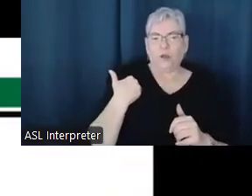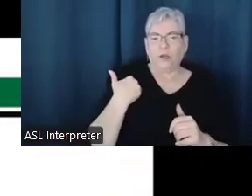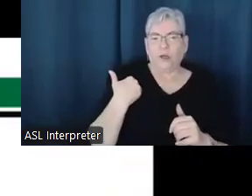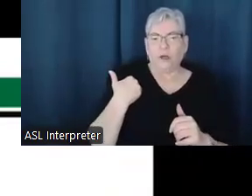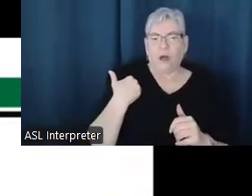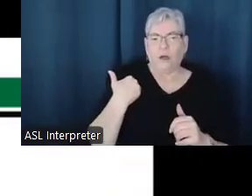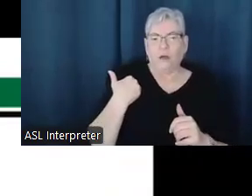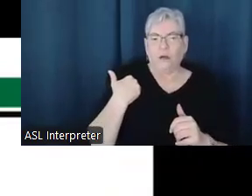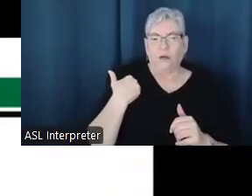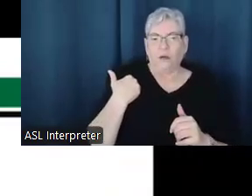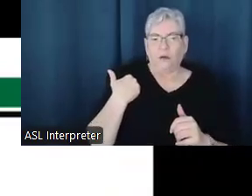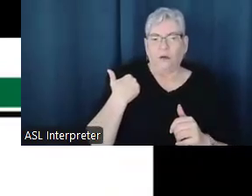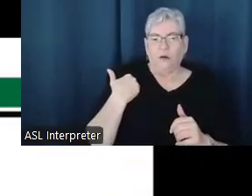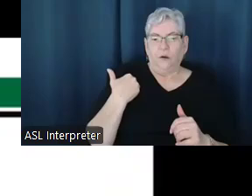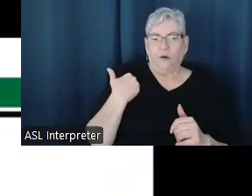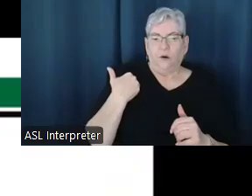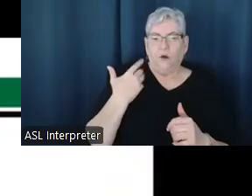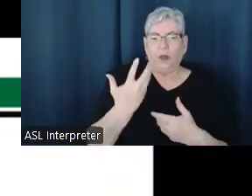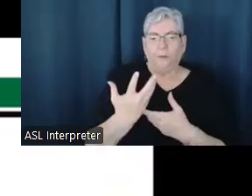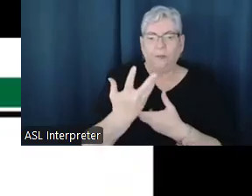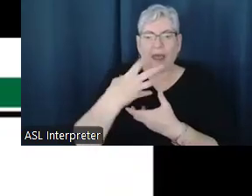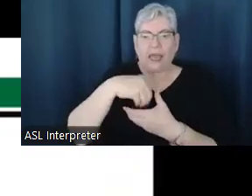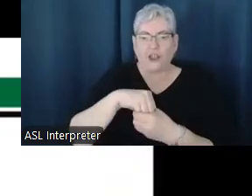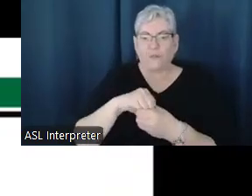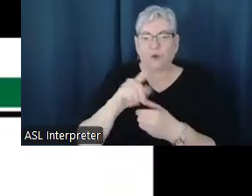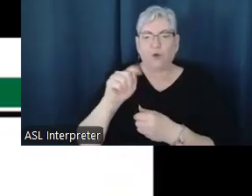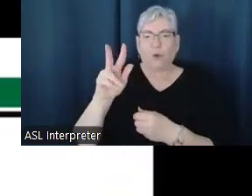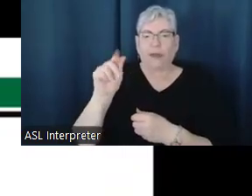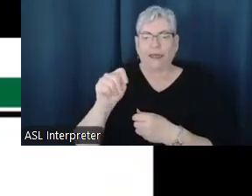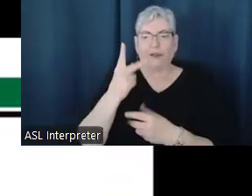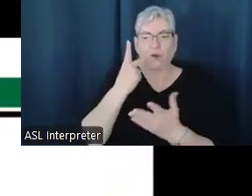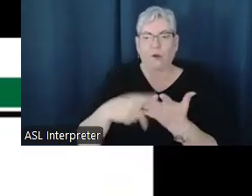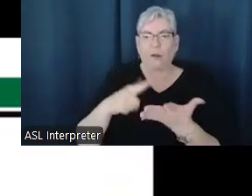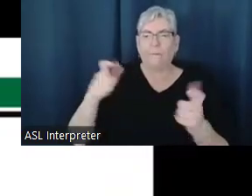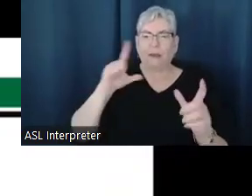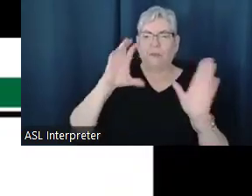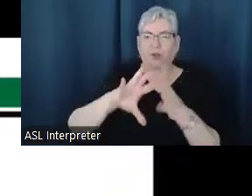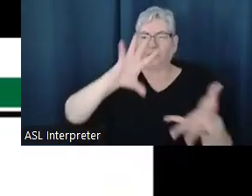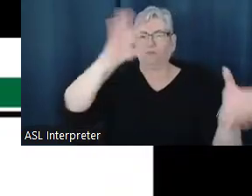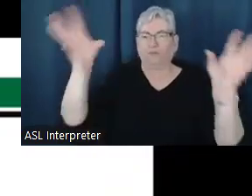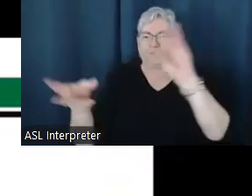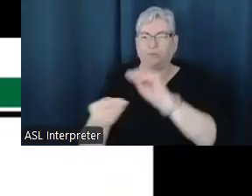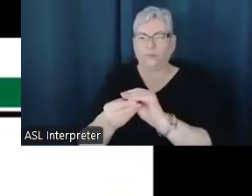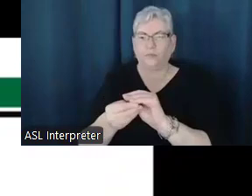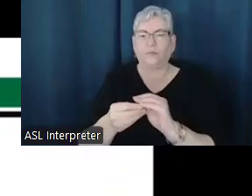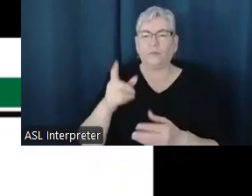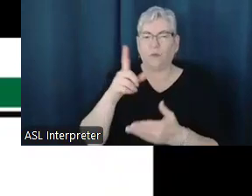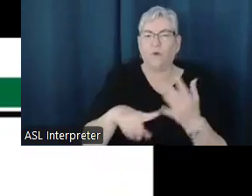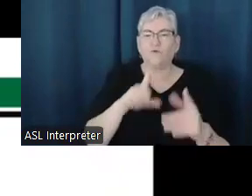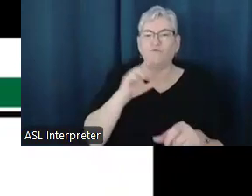provides a great overview of this idea in its entirety and what's really included in